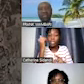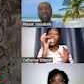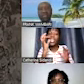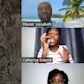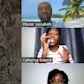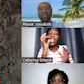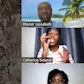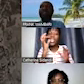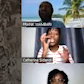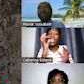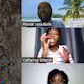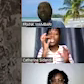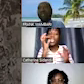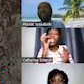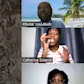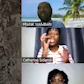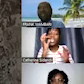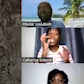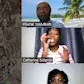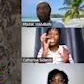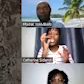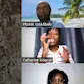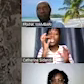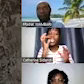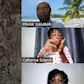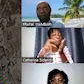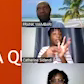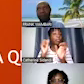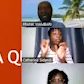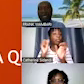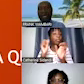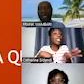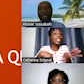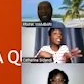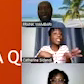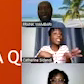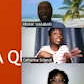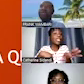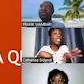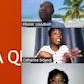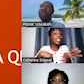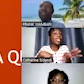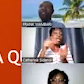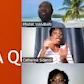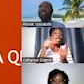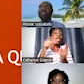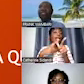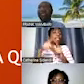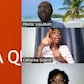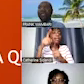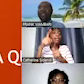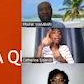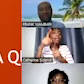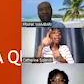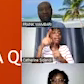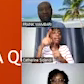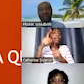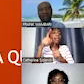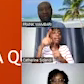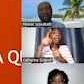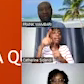find yourself in a very difficult situation. The other thing is you need to be honest with yourself,